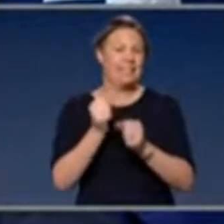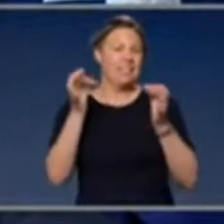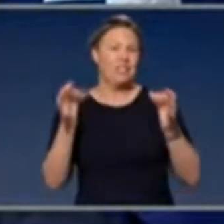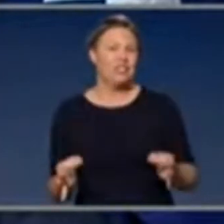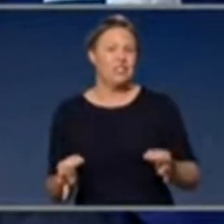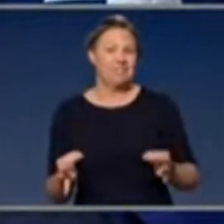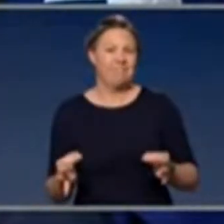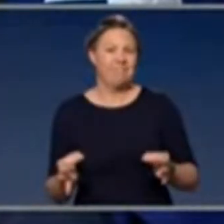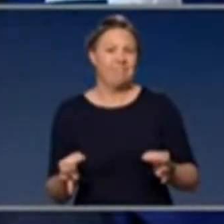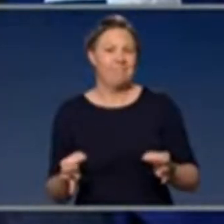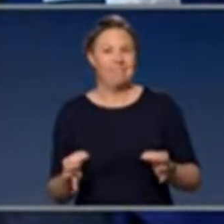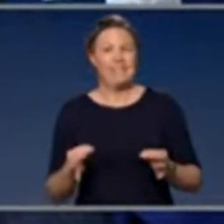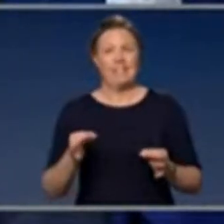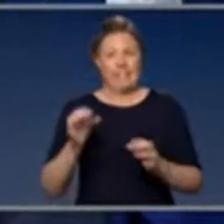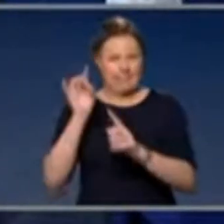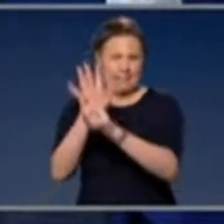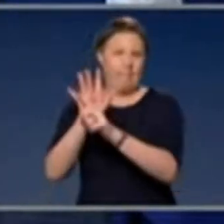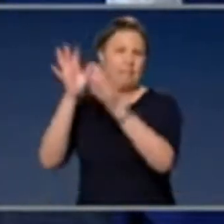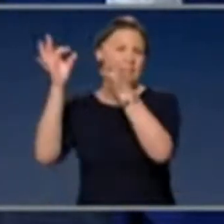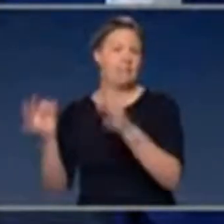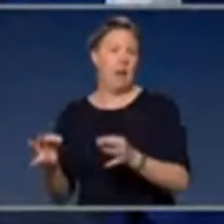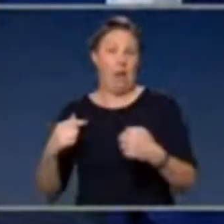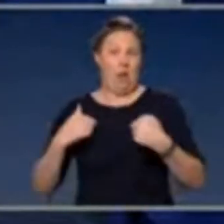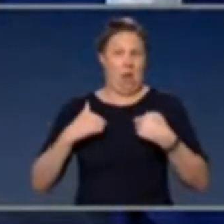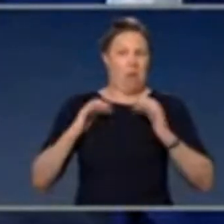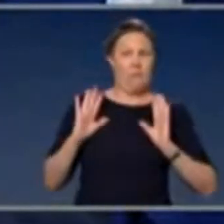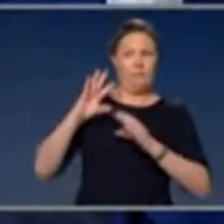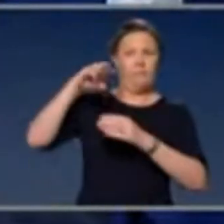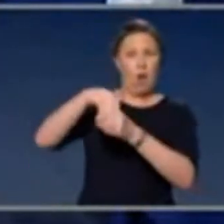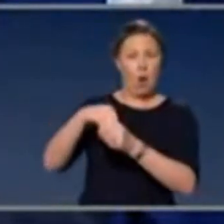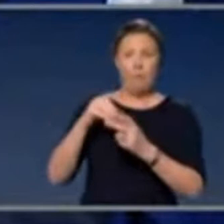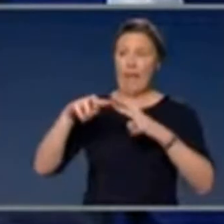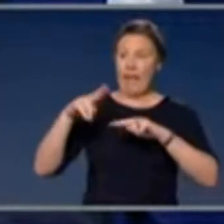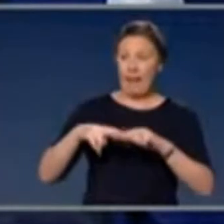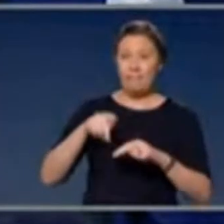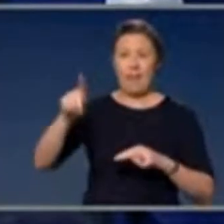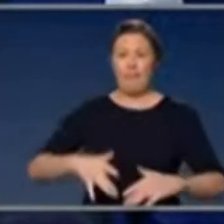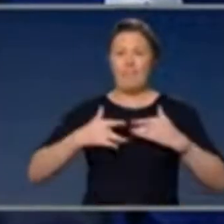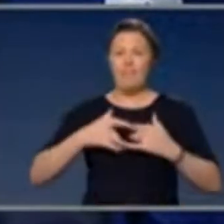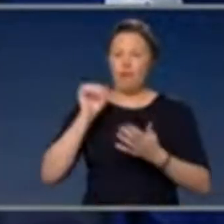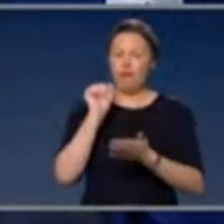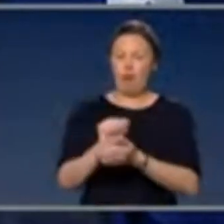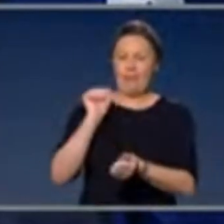that, acting independently. And it is for them to set out what that medical advice is